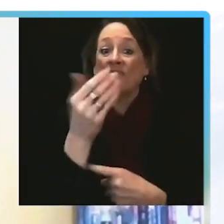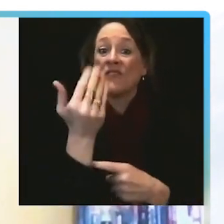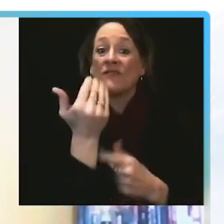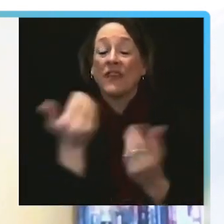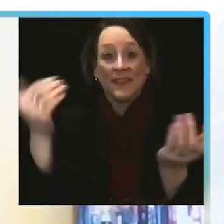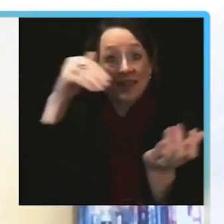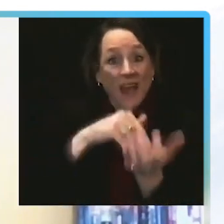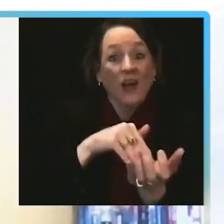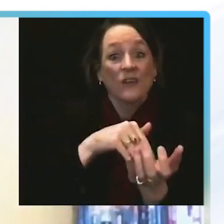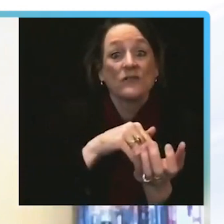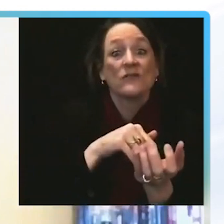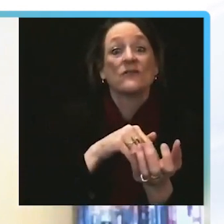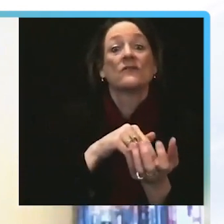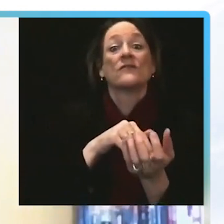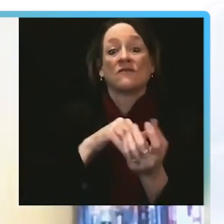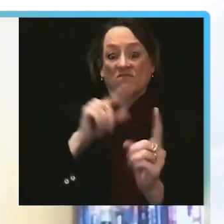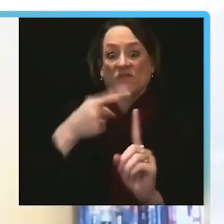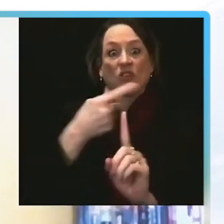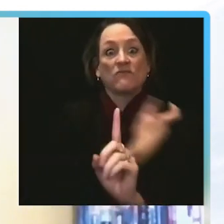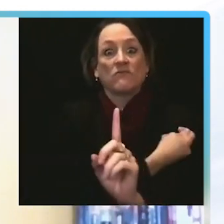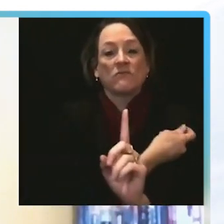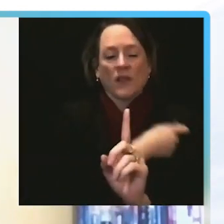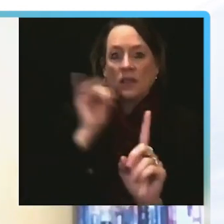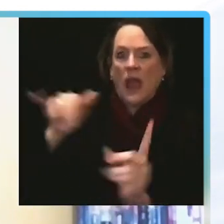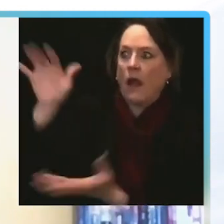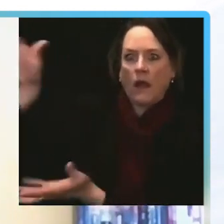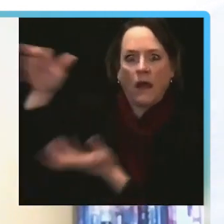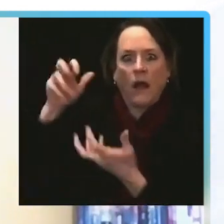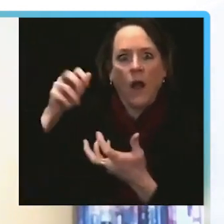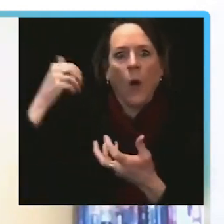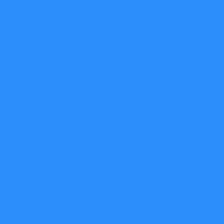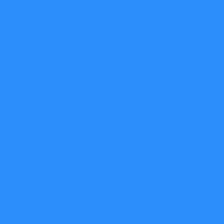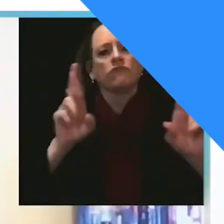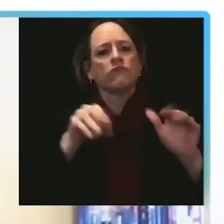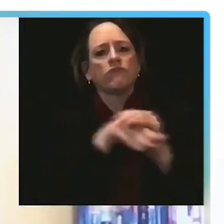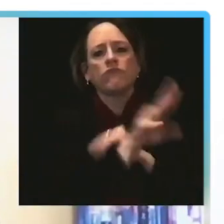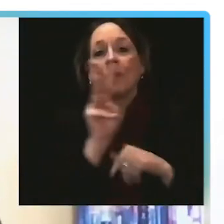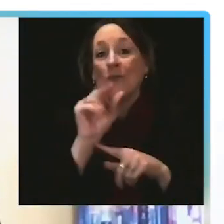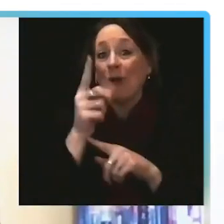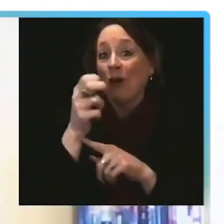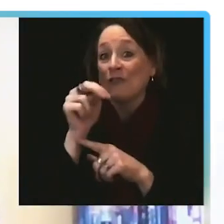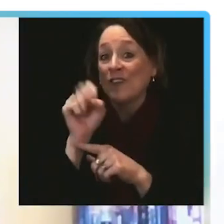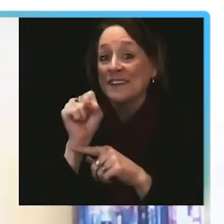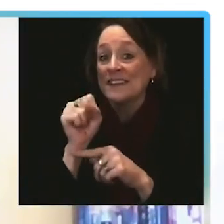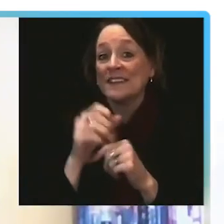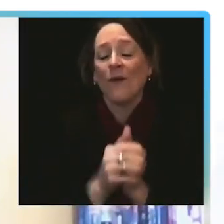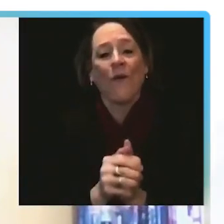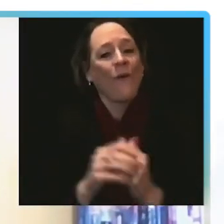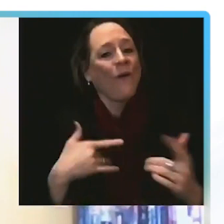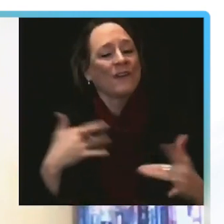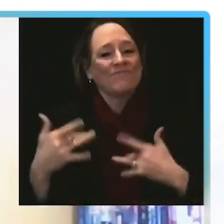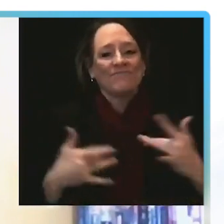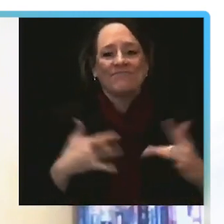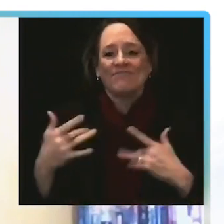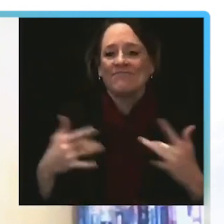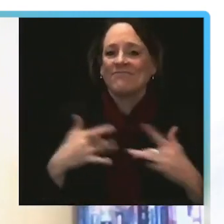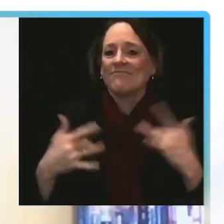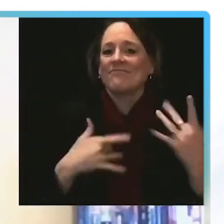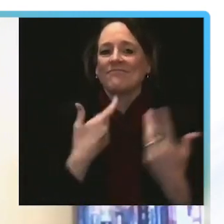which represents a 64% increase from mid-January. It still falls far short of